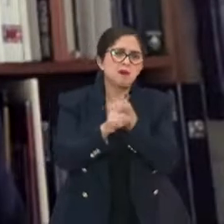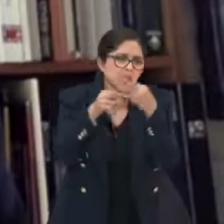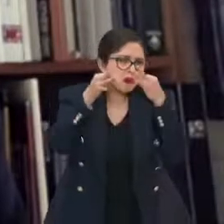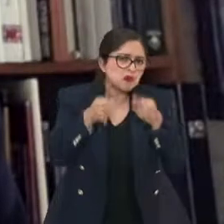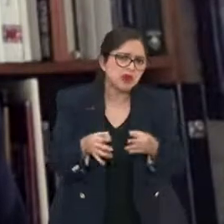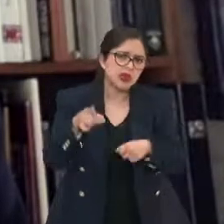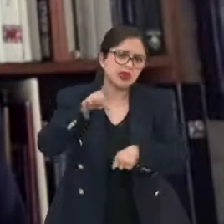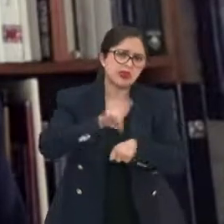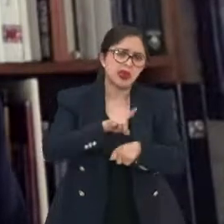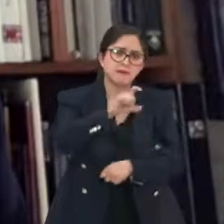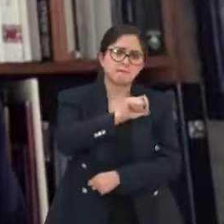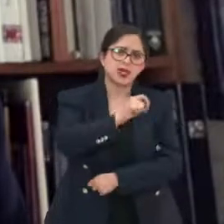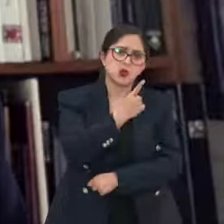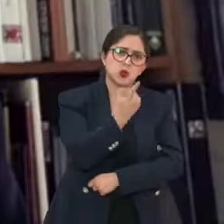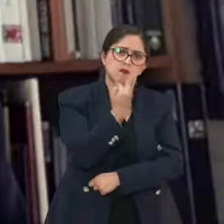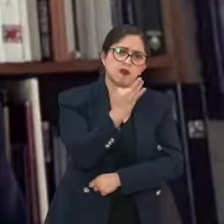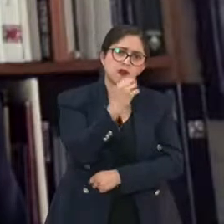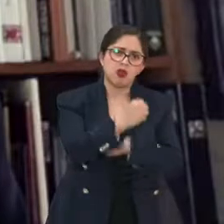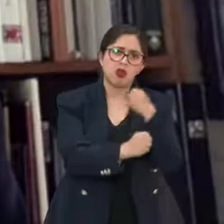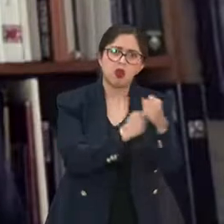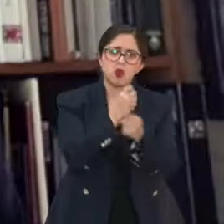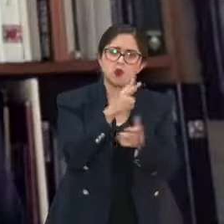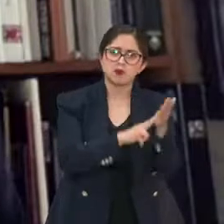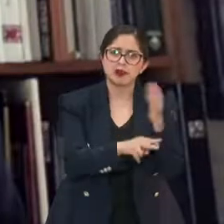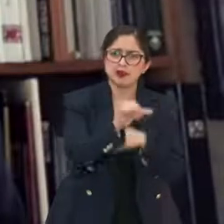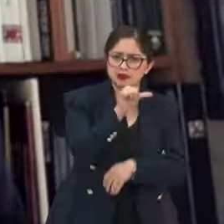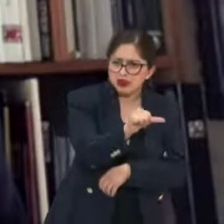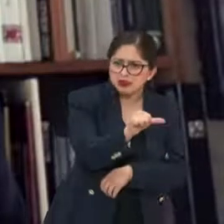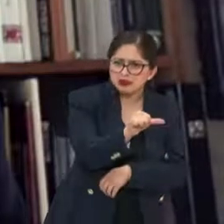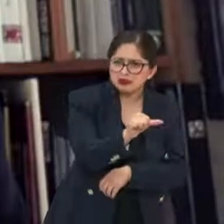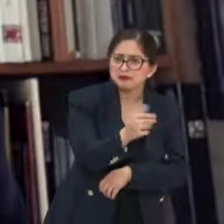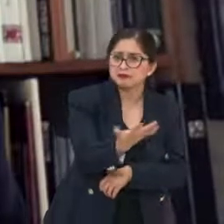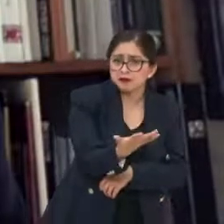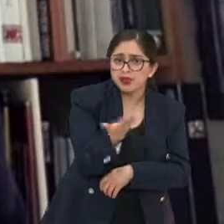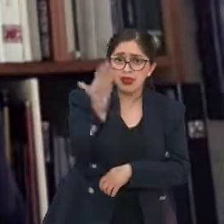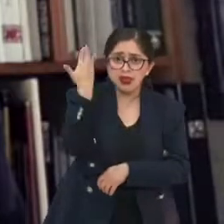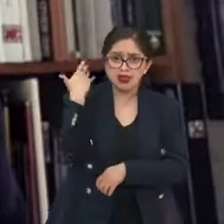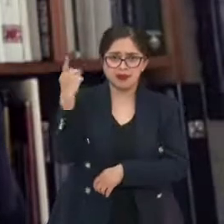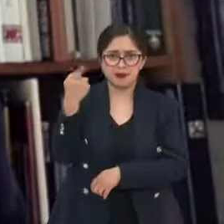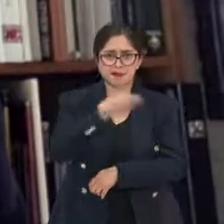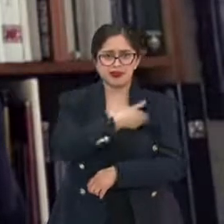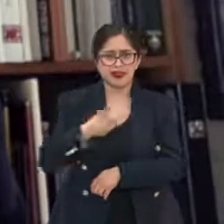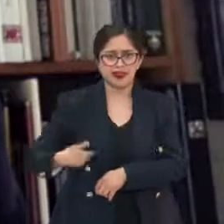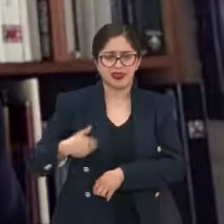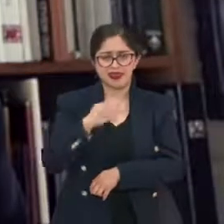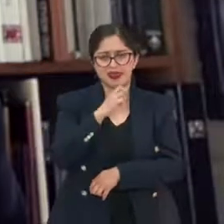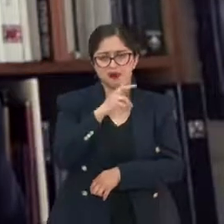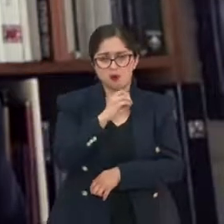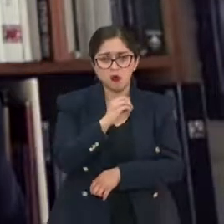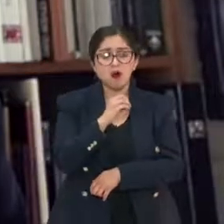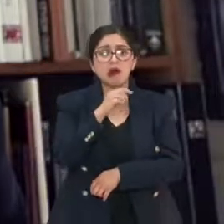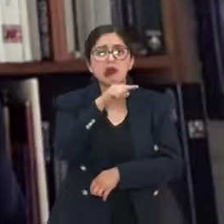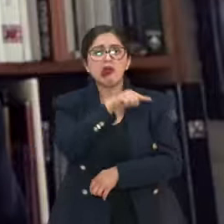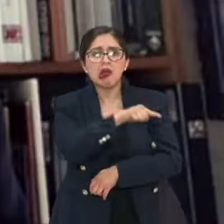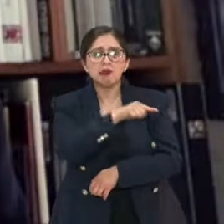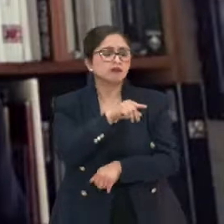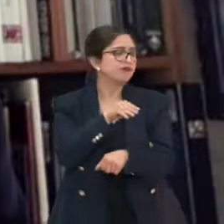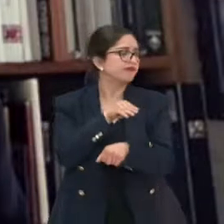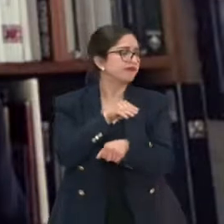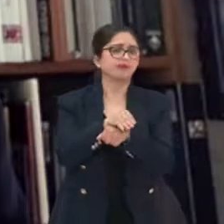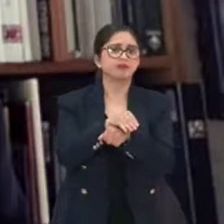point of this conflict started on February 21, 2016, when President Evo Morales back